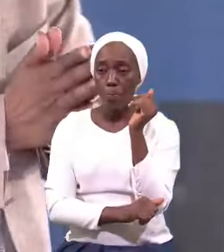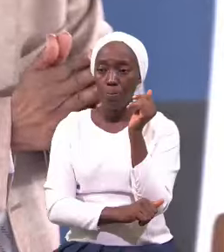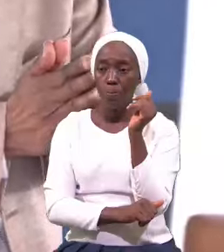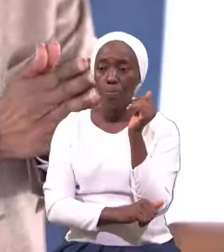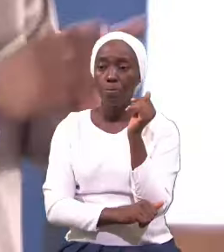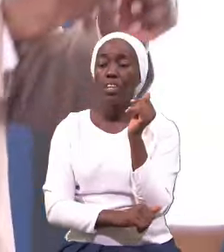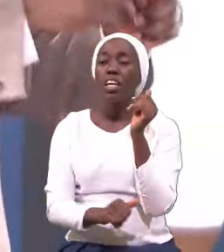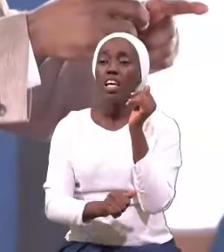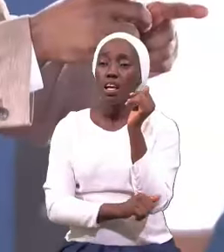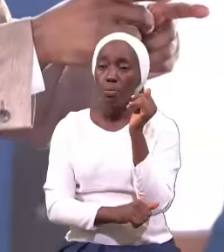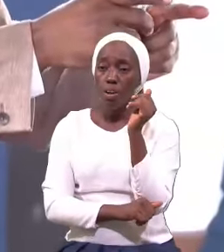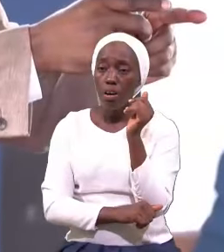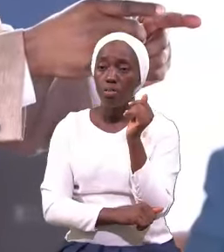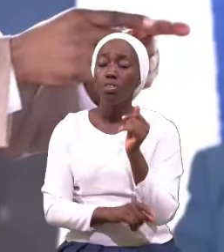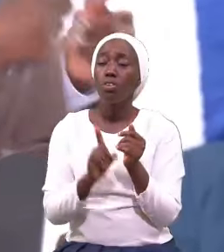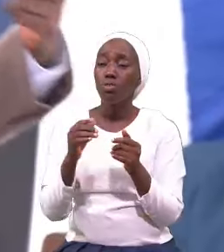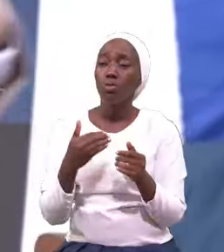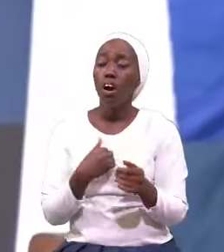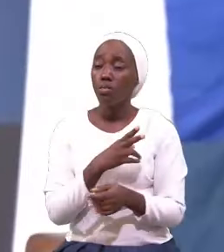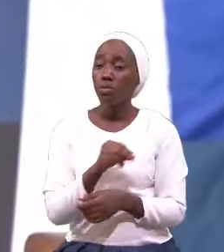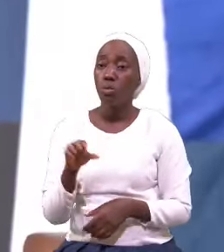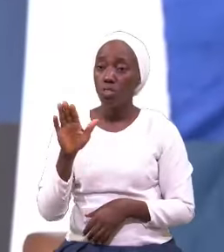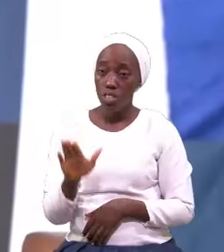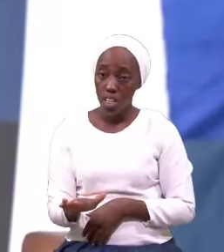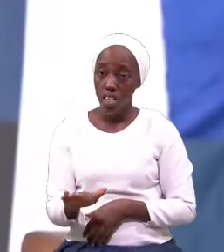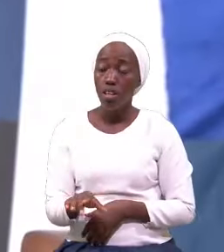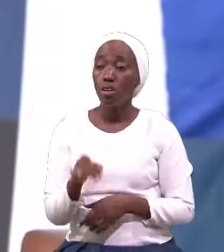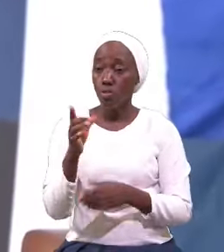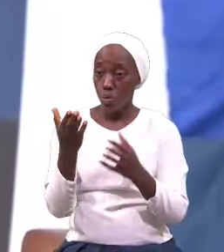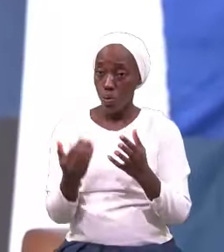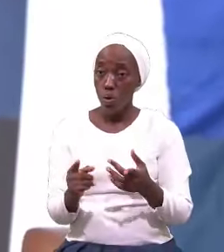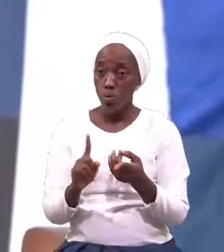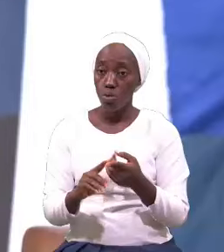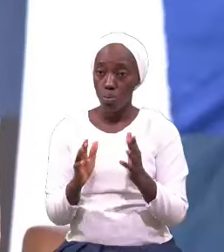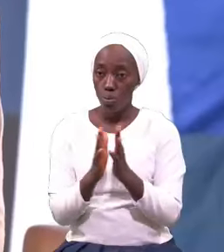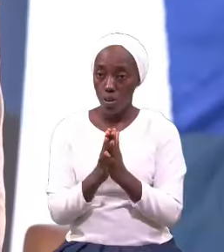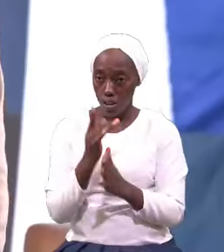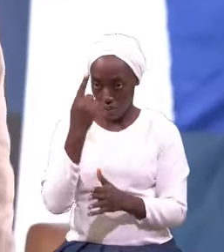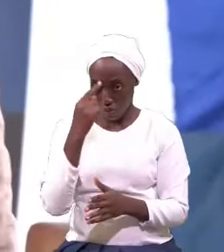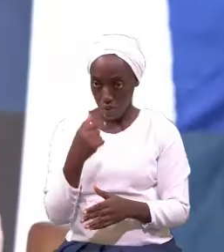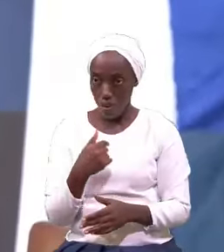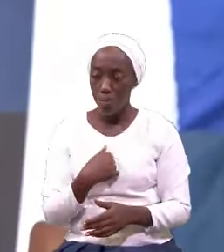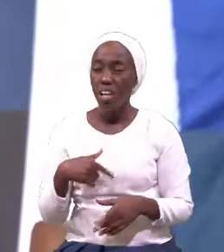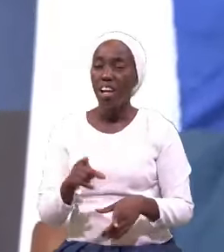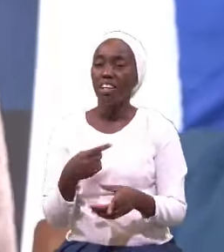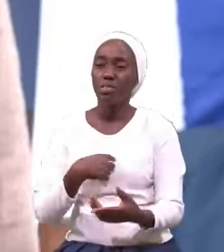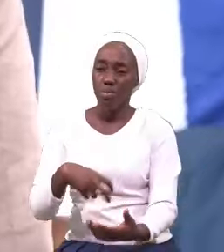Abraham, you have no child. You want to pray for me? Let me kneel down.